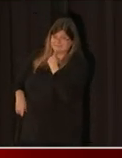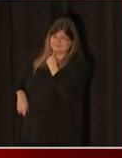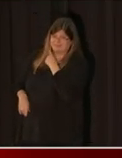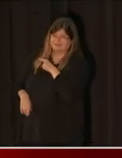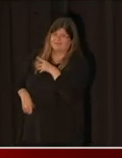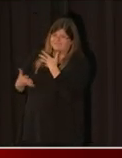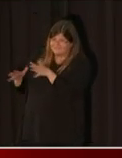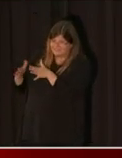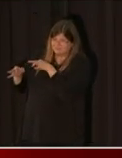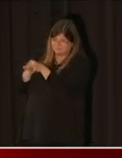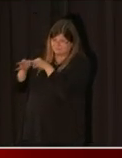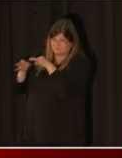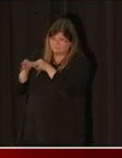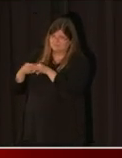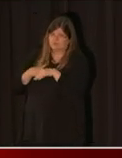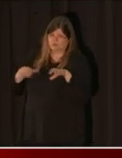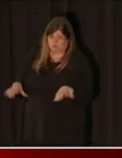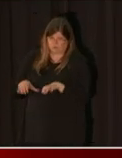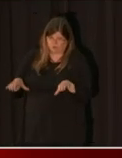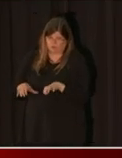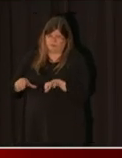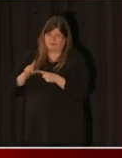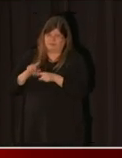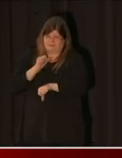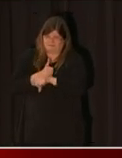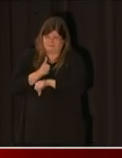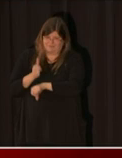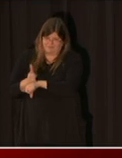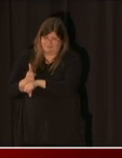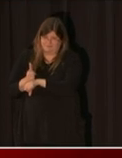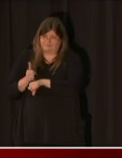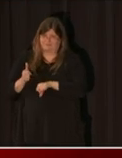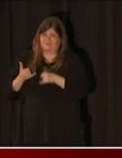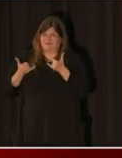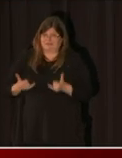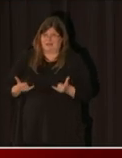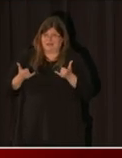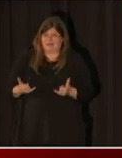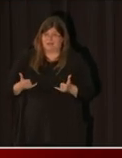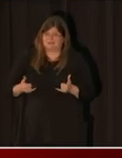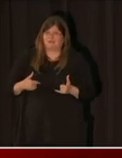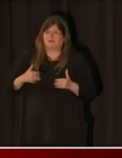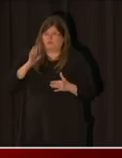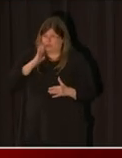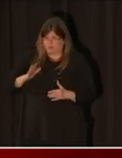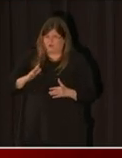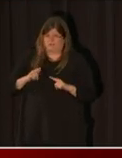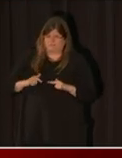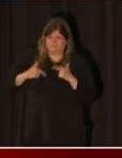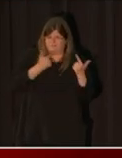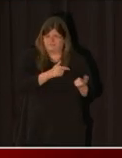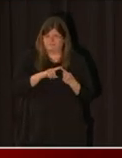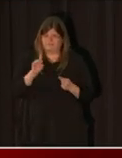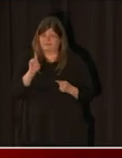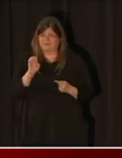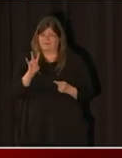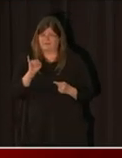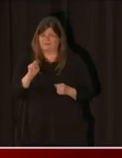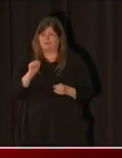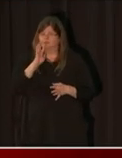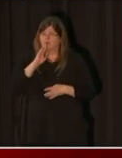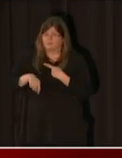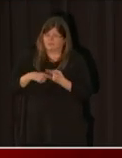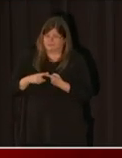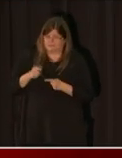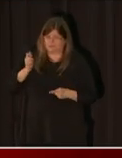think that we can see, and I'll turn to Kevin to fully talk about the order, but what we know